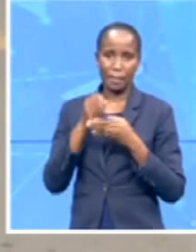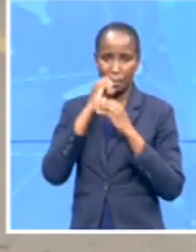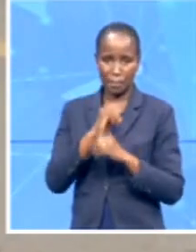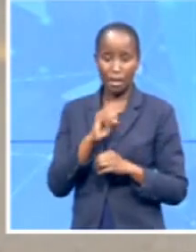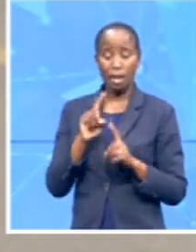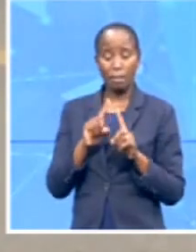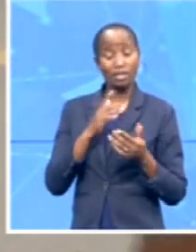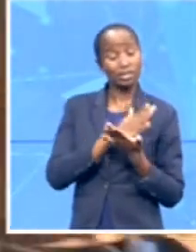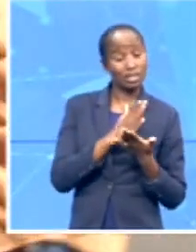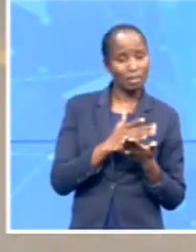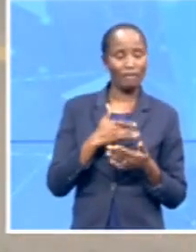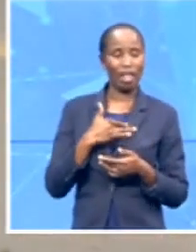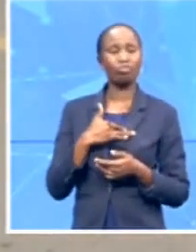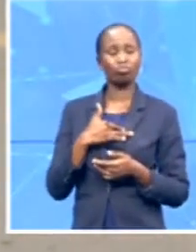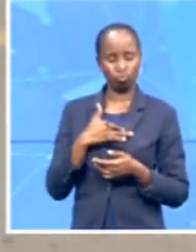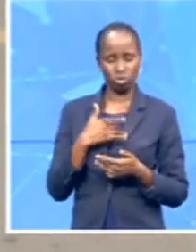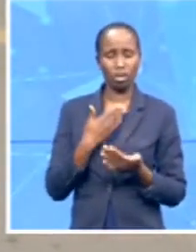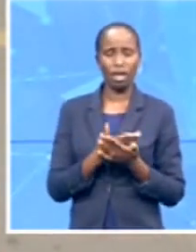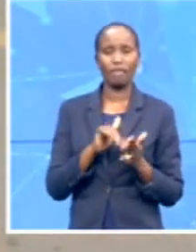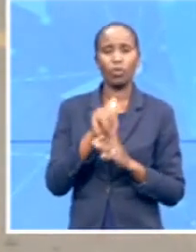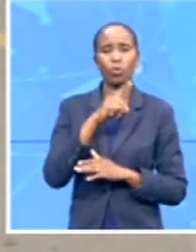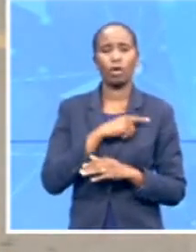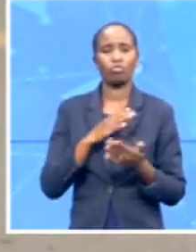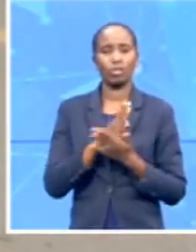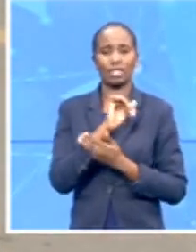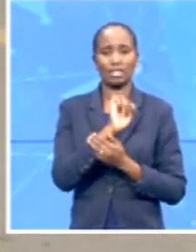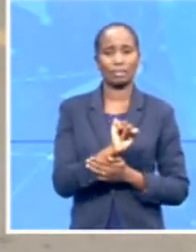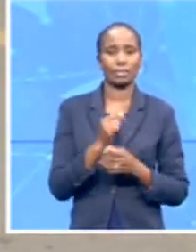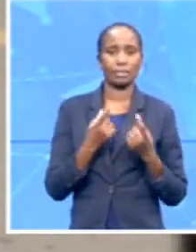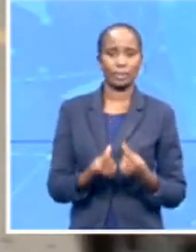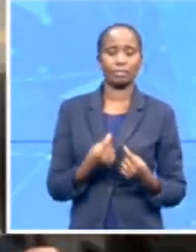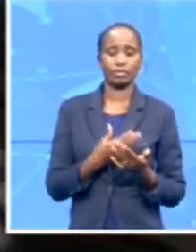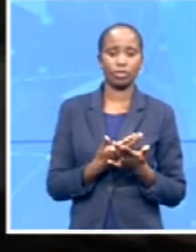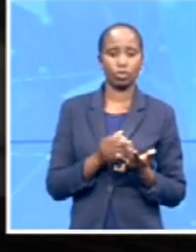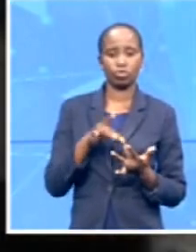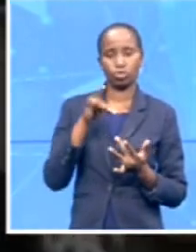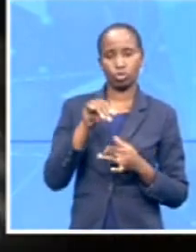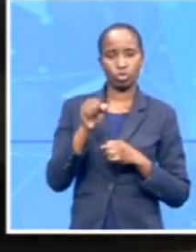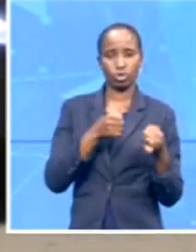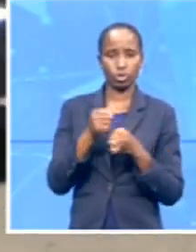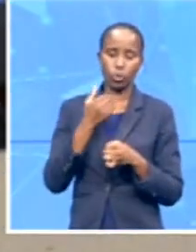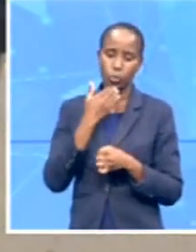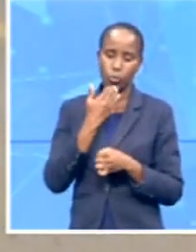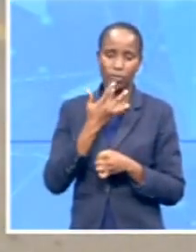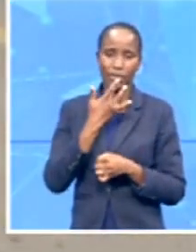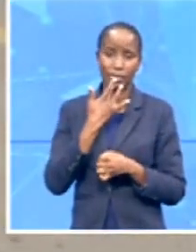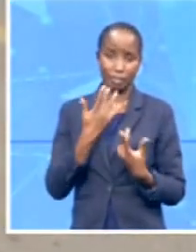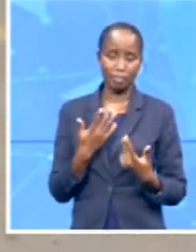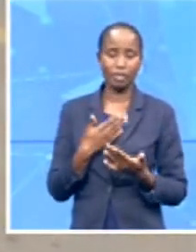must want to go vote to choose their candidates. So we definitely need to do more. Perhaps it's an indictment